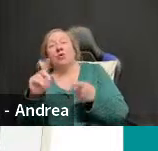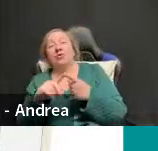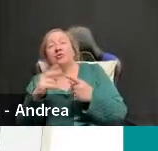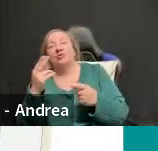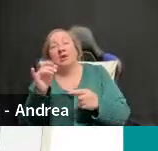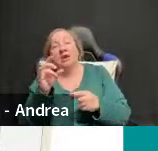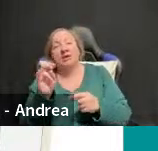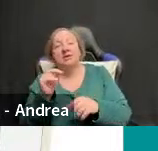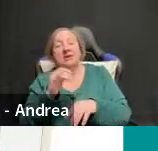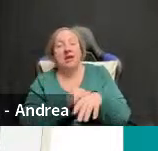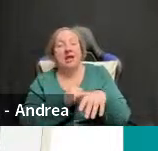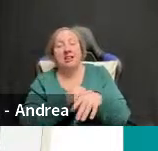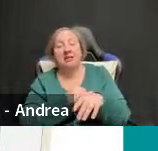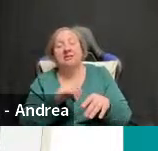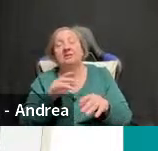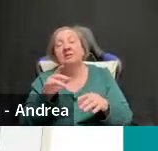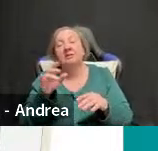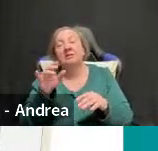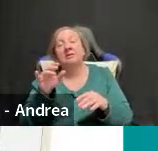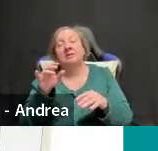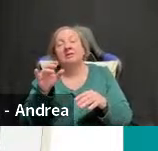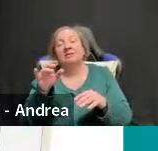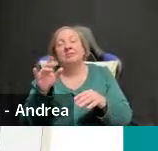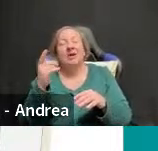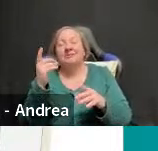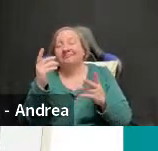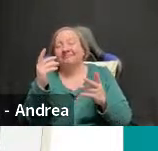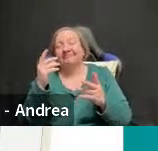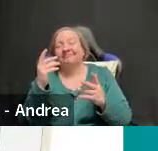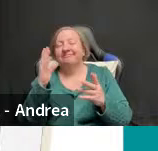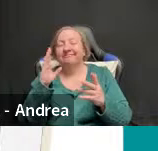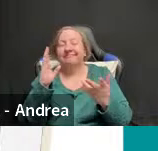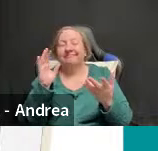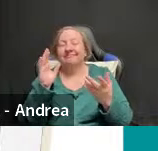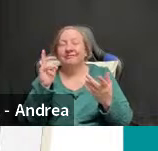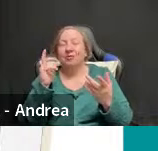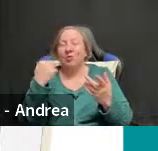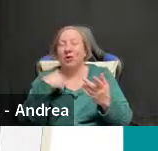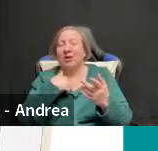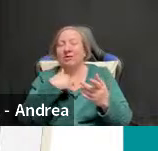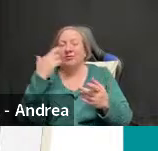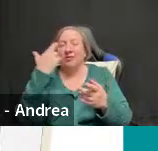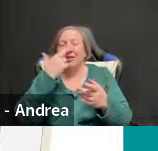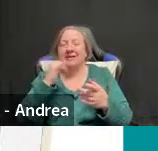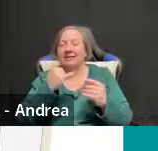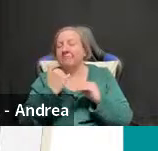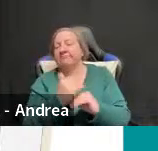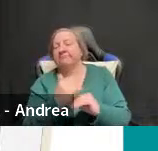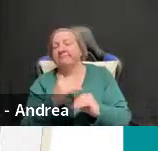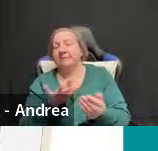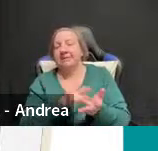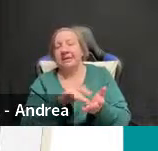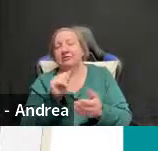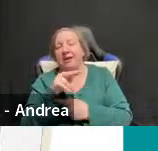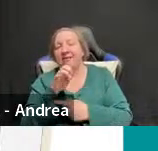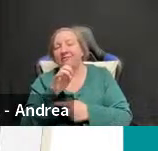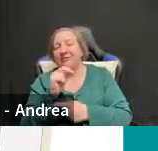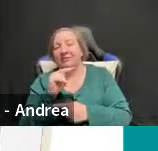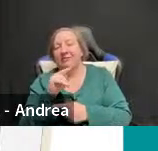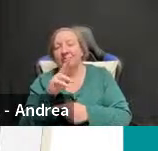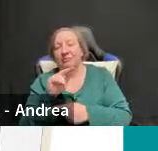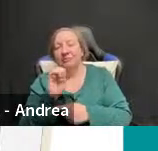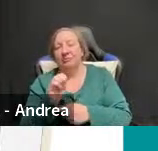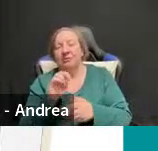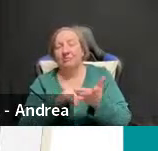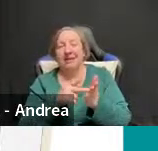we found was that that was restricting the Center Avenue almost to the point of not really